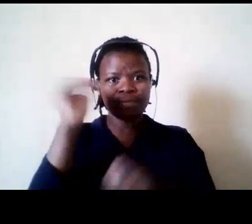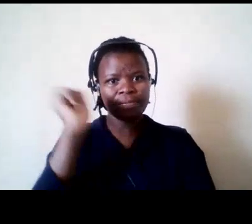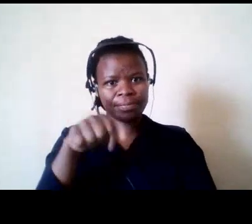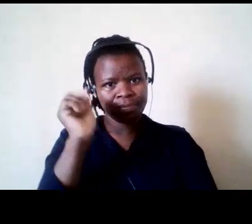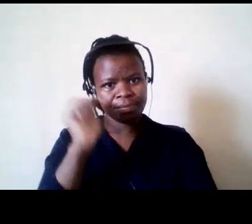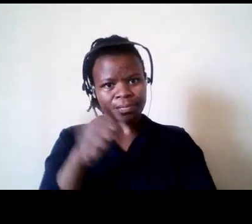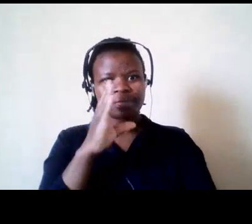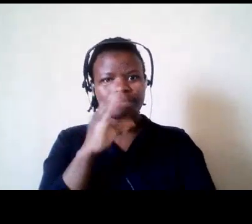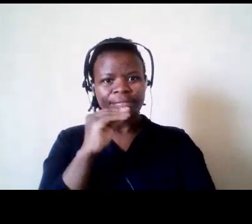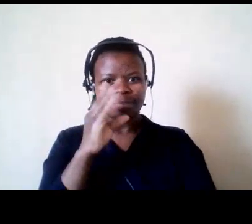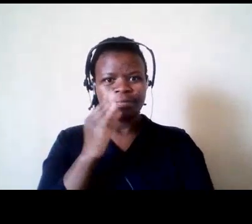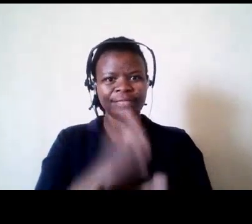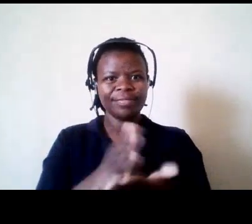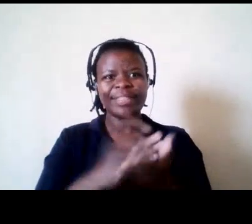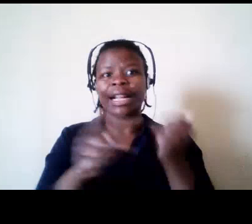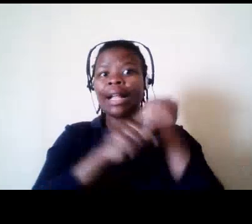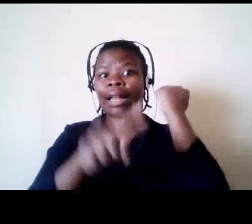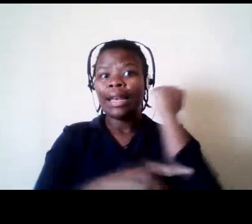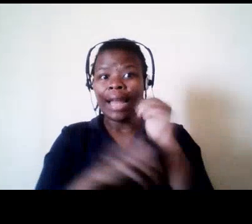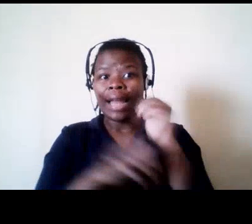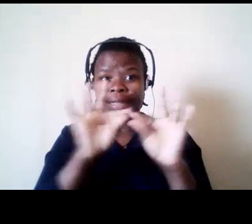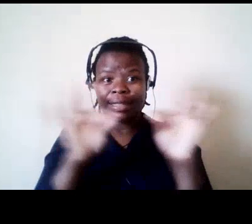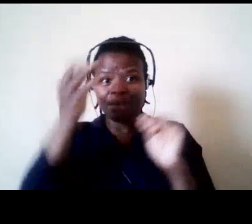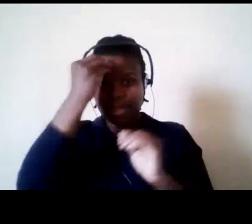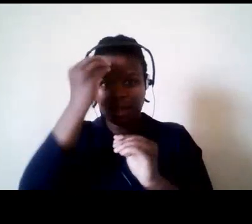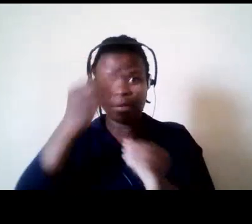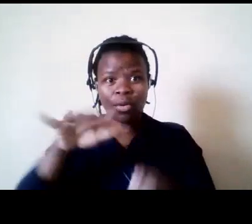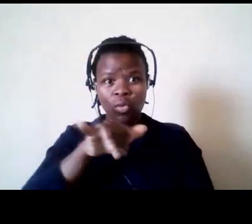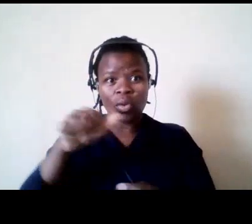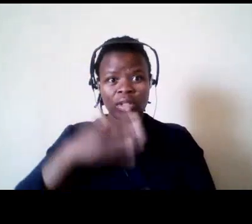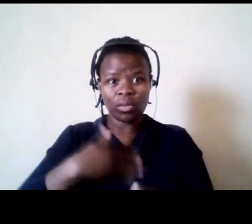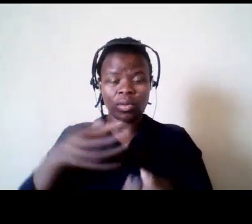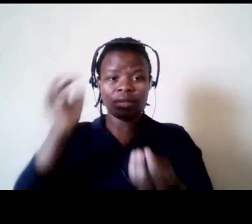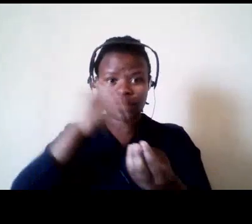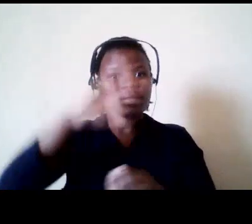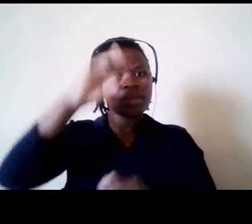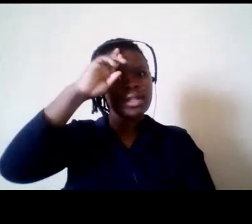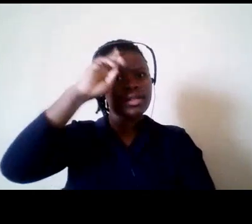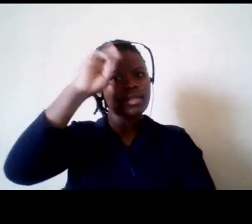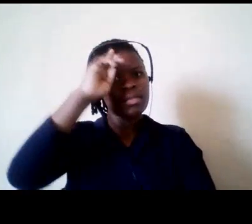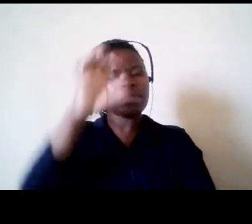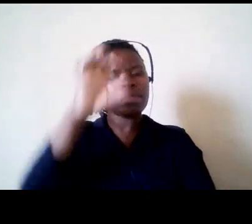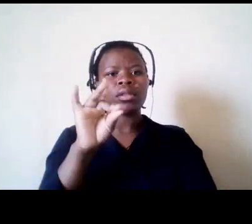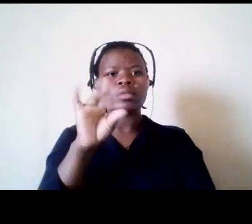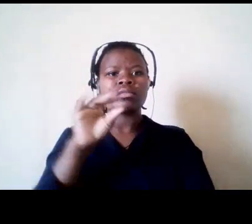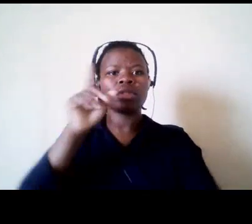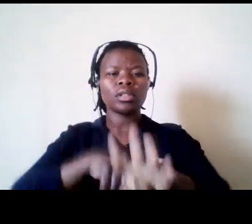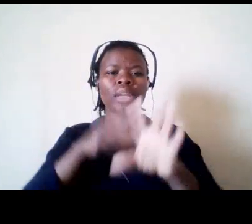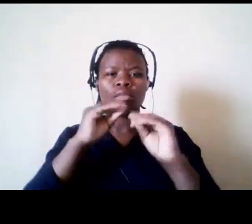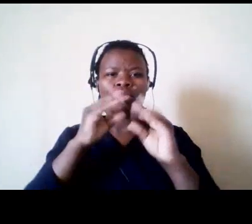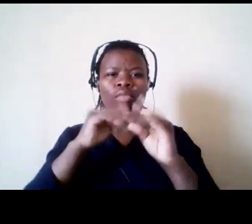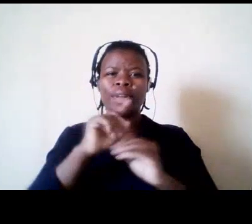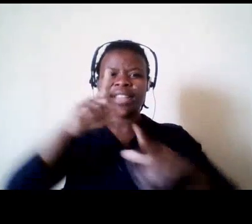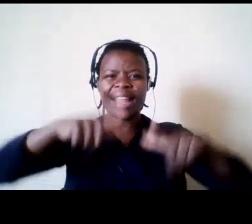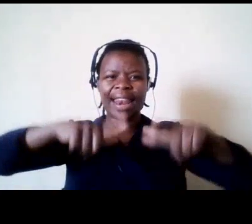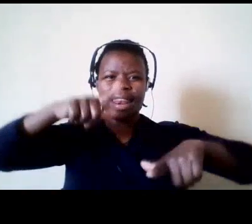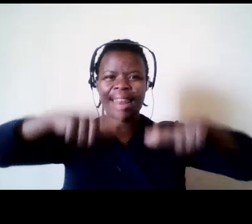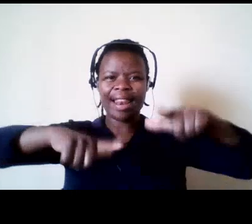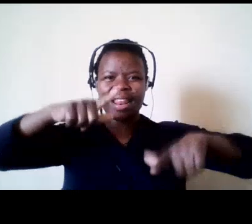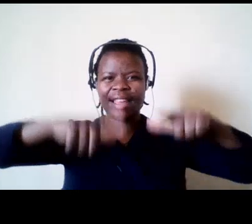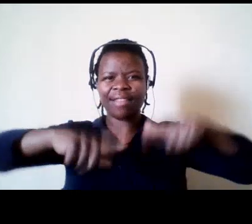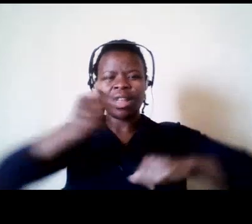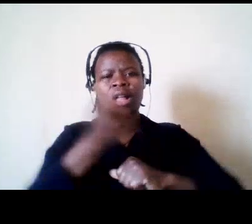your last statement, what I wanted to add. Remember on Tuesday when we were talking about the levels, one of the observations that I made